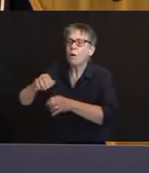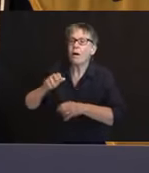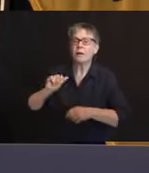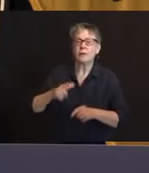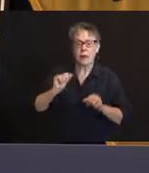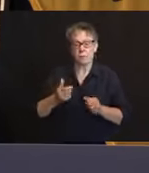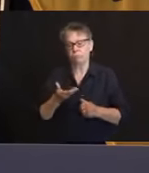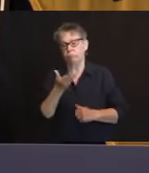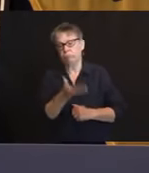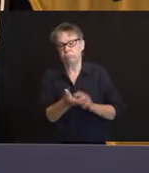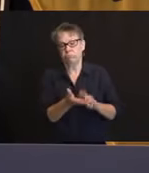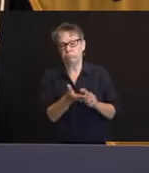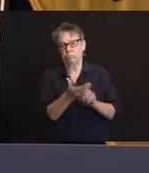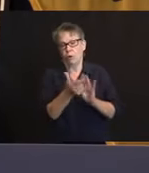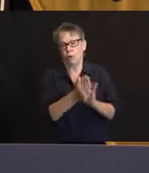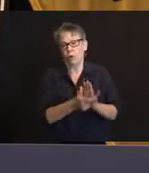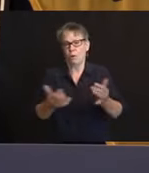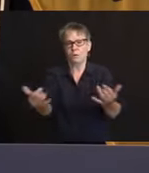Ann?